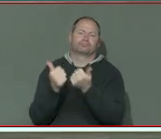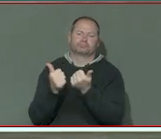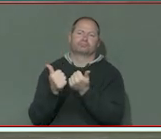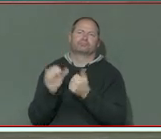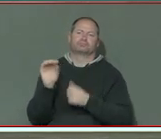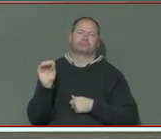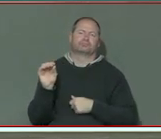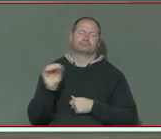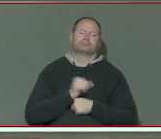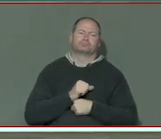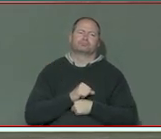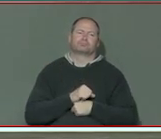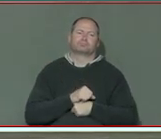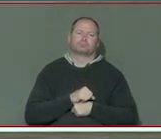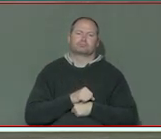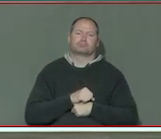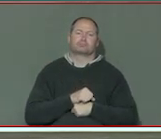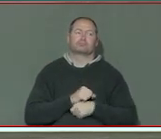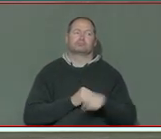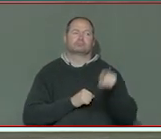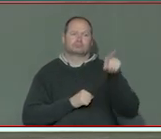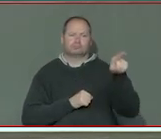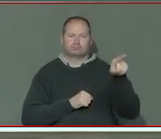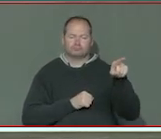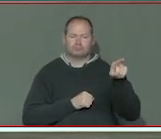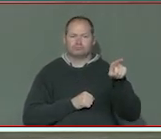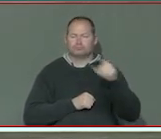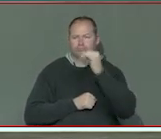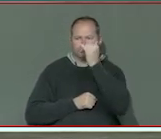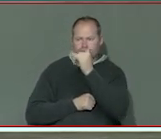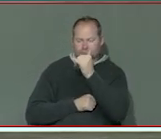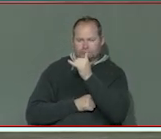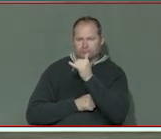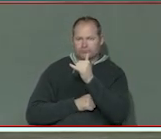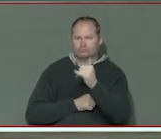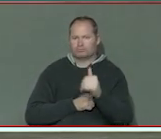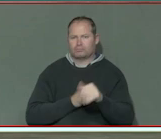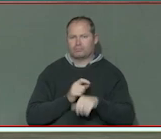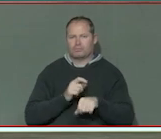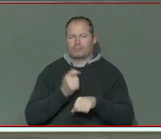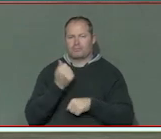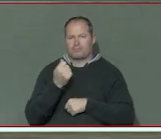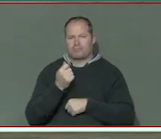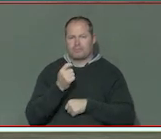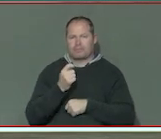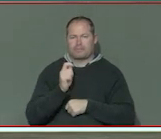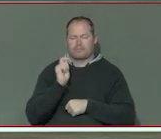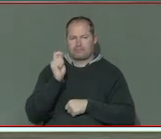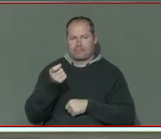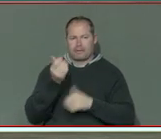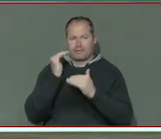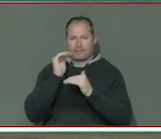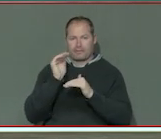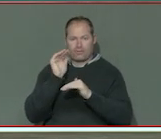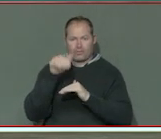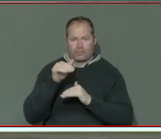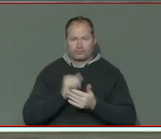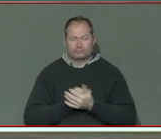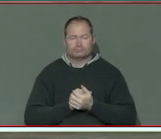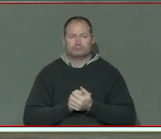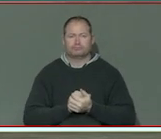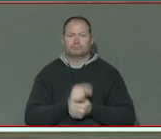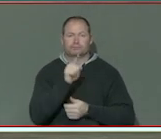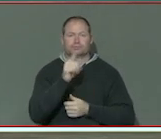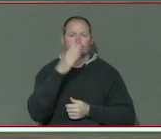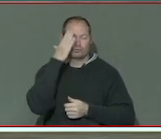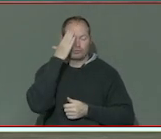but they assume that you must check to see whether this person owes you money, and if he owes you more than the limit, you must not